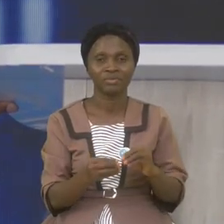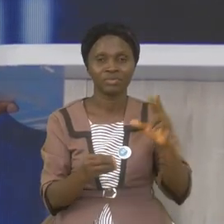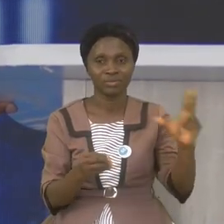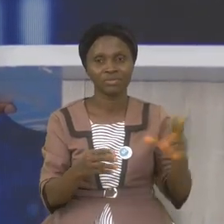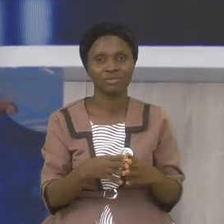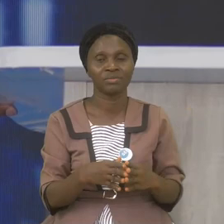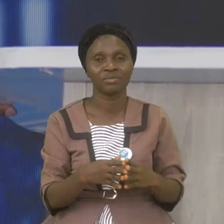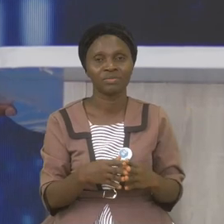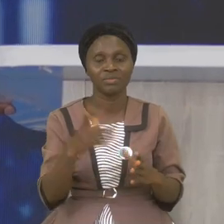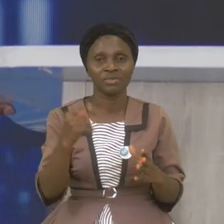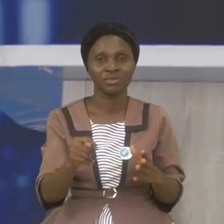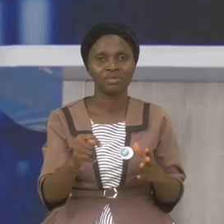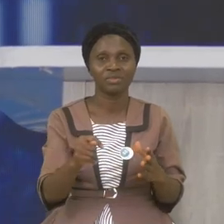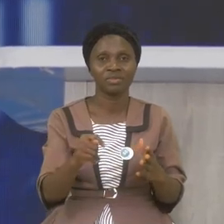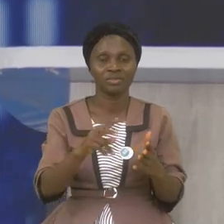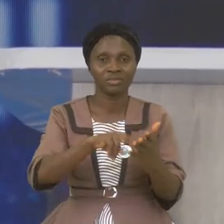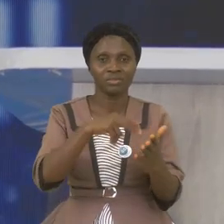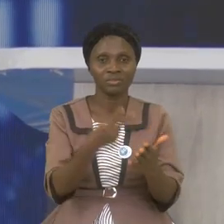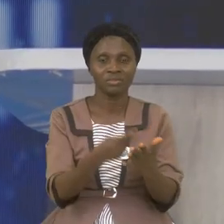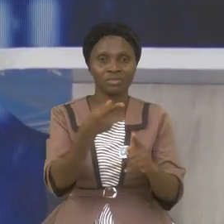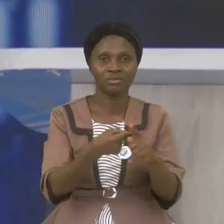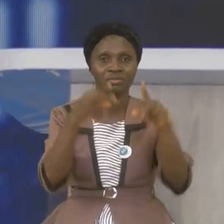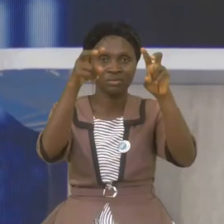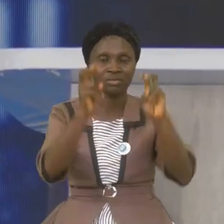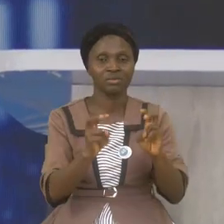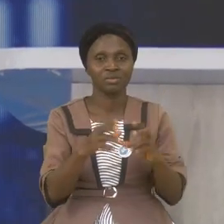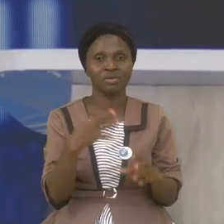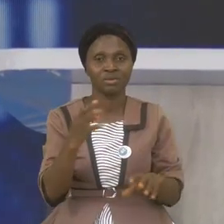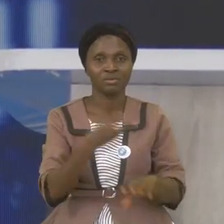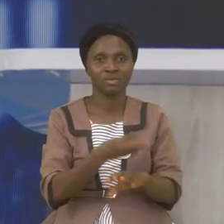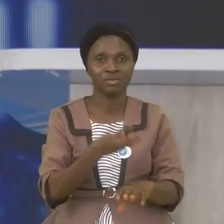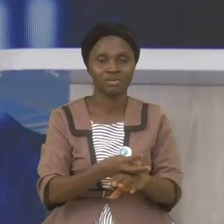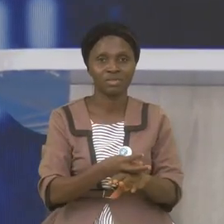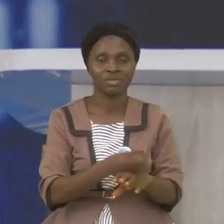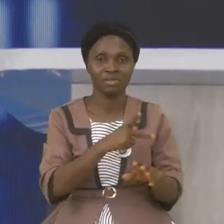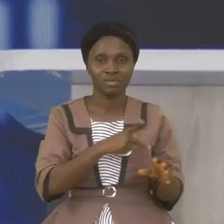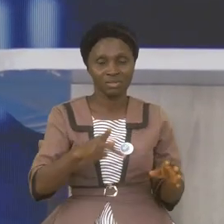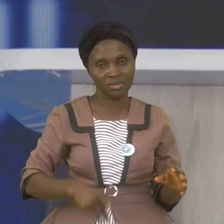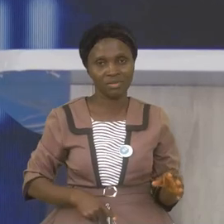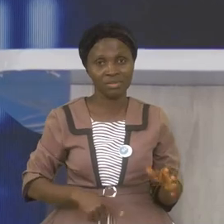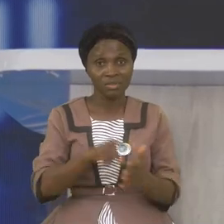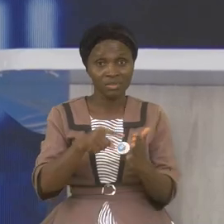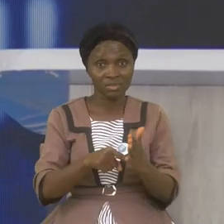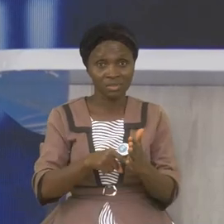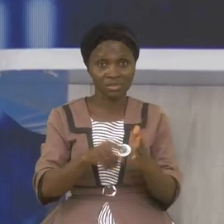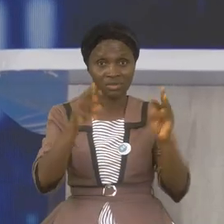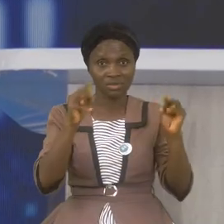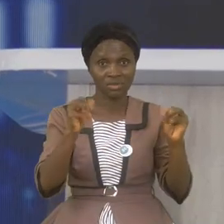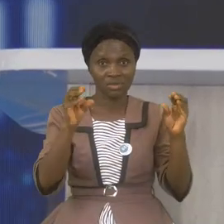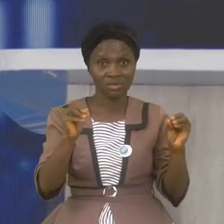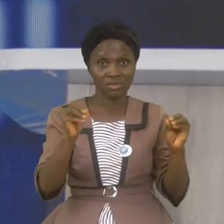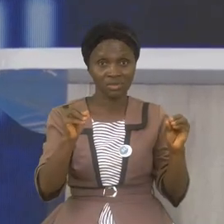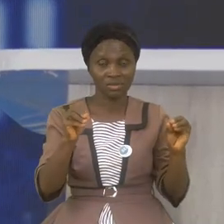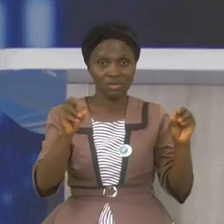high-minded monarch. This monarch of a king, the one that says, I am and no